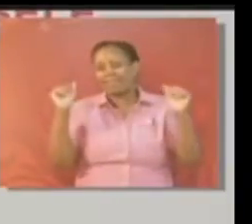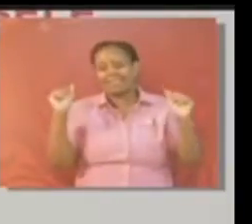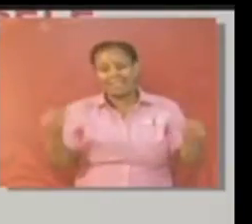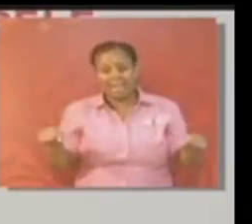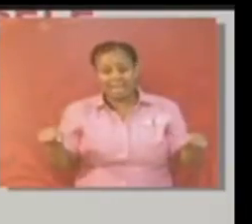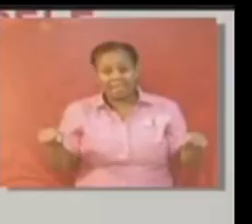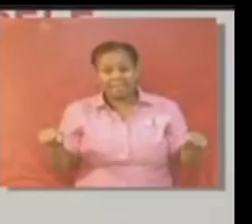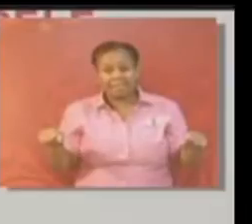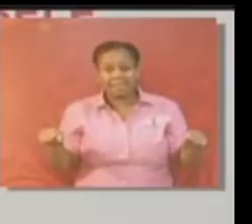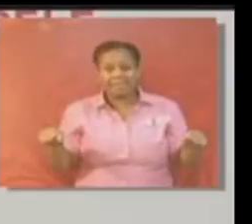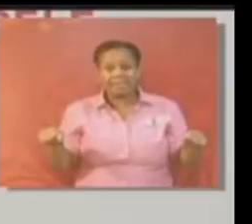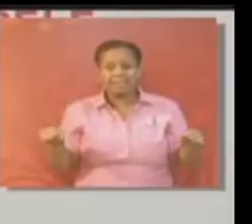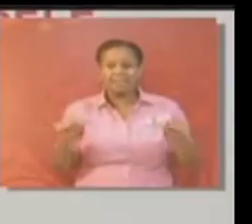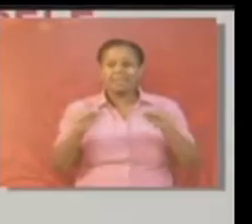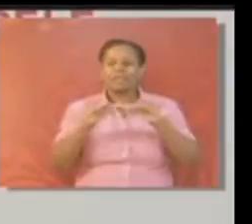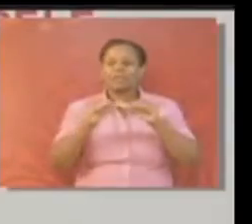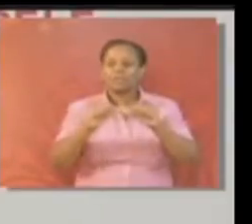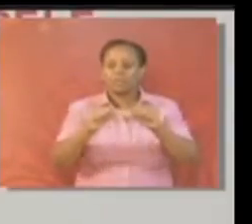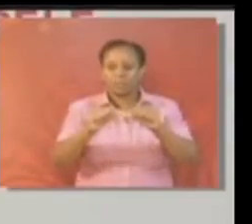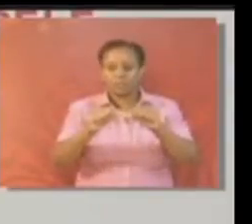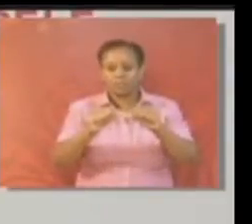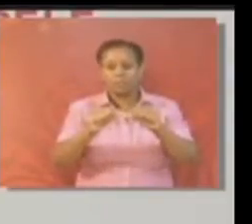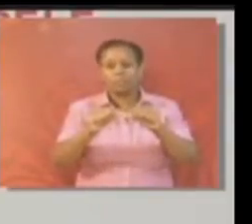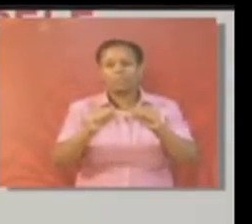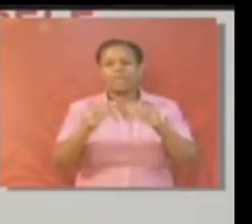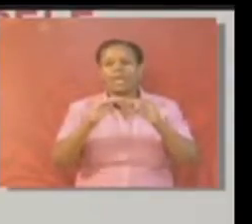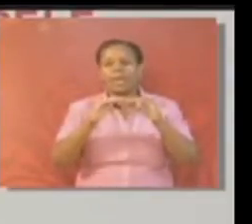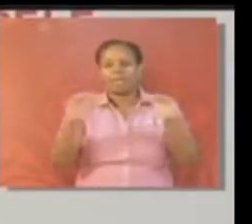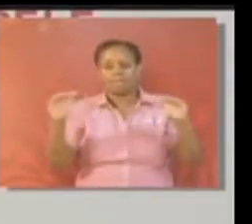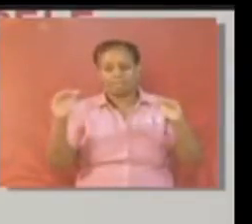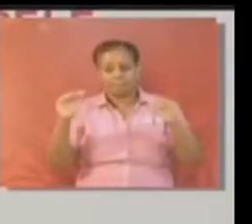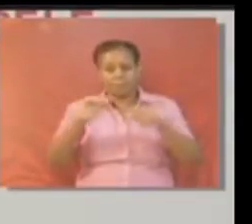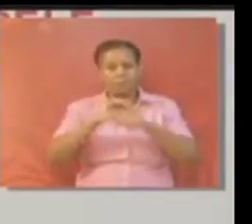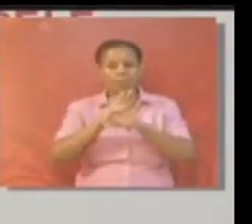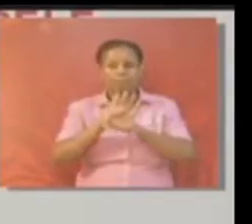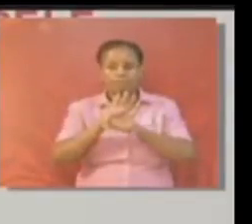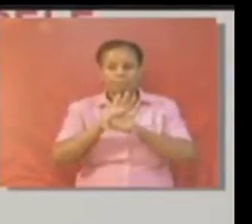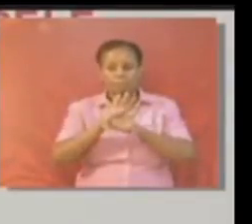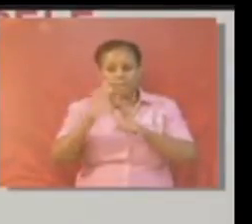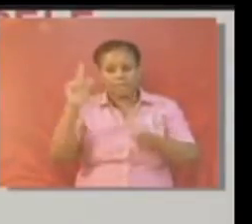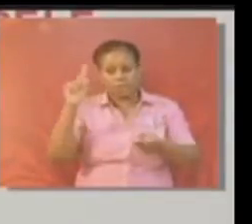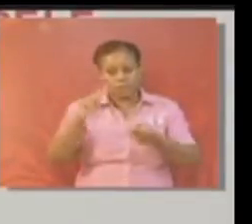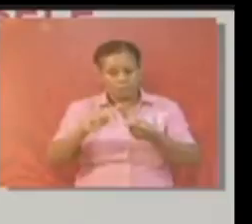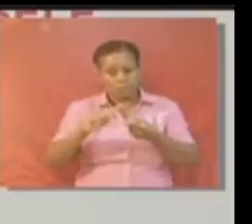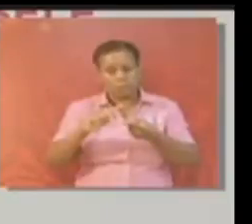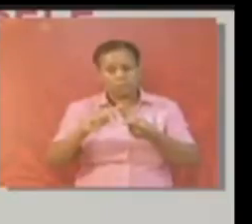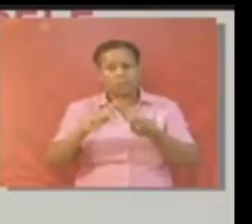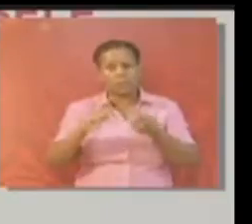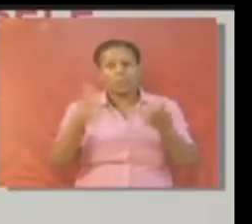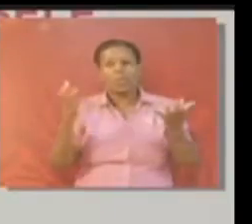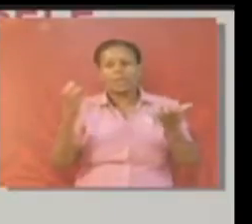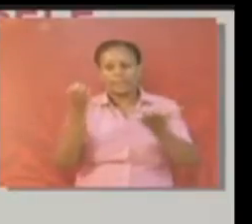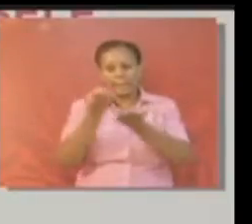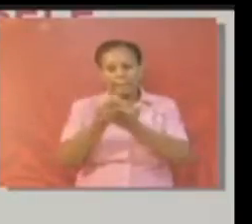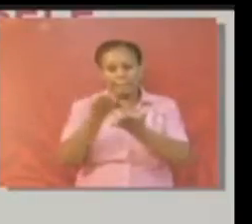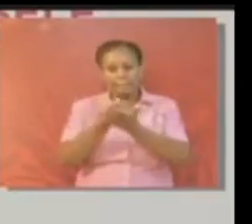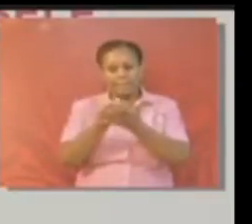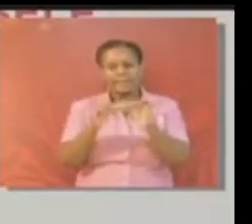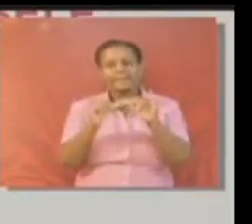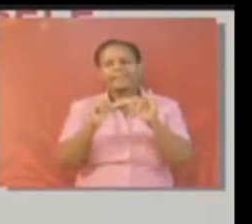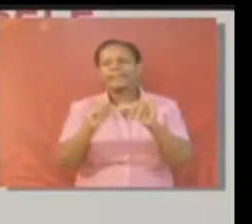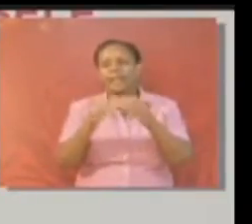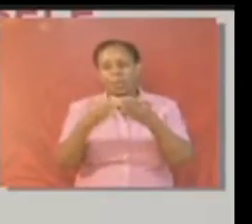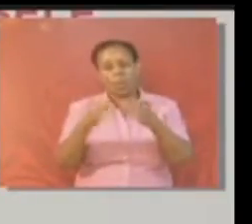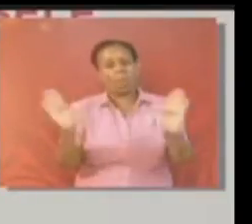this virus down so that the economy stays open. We are nowhere near a